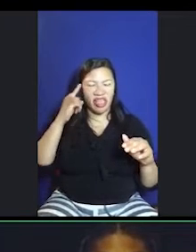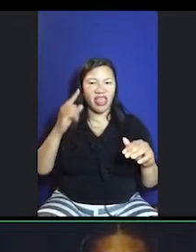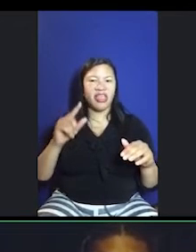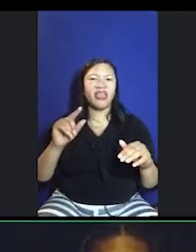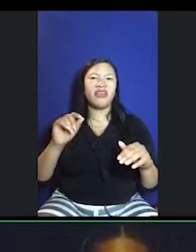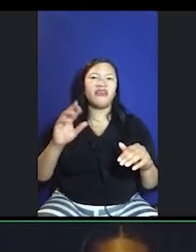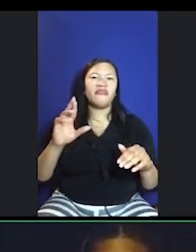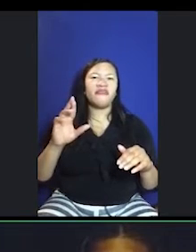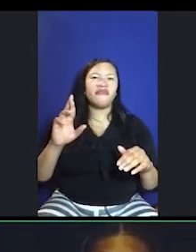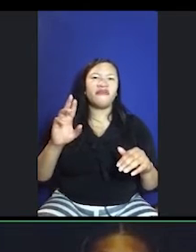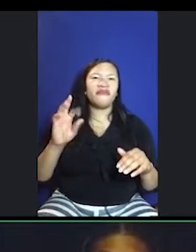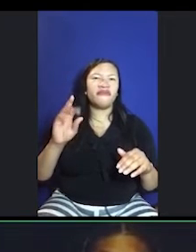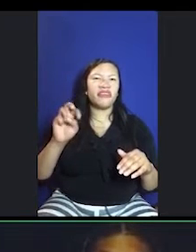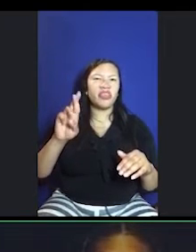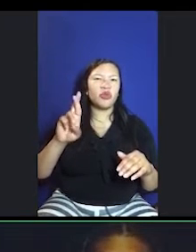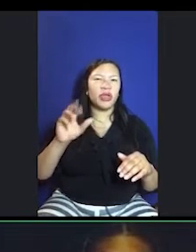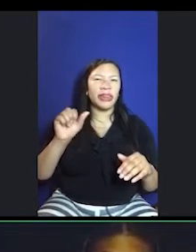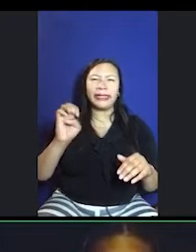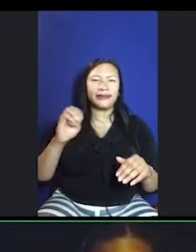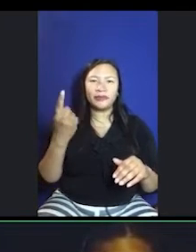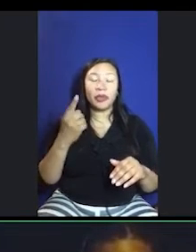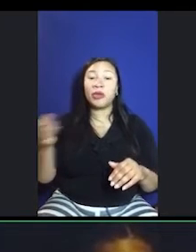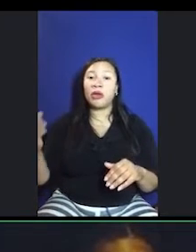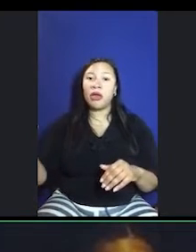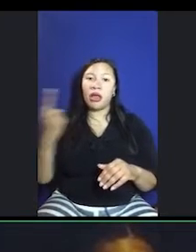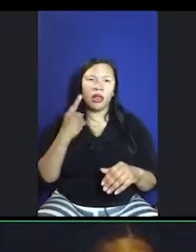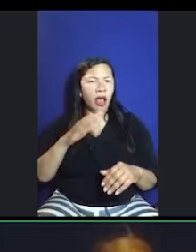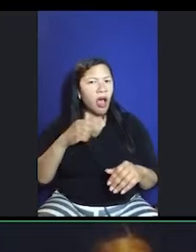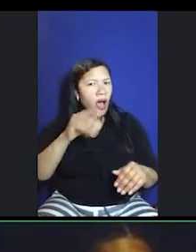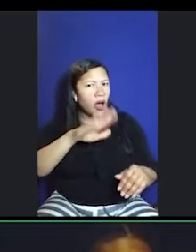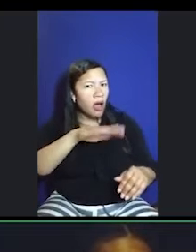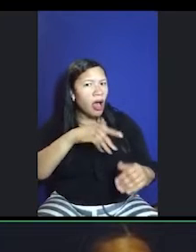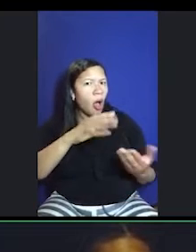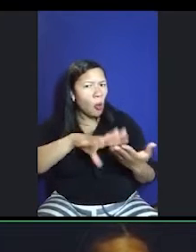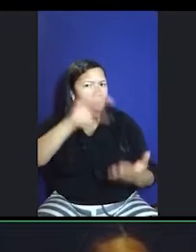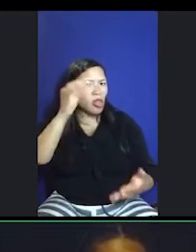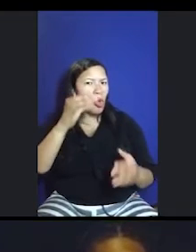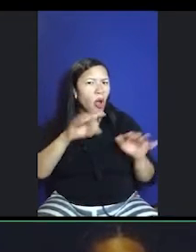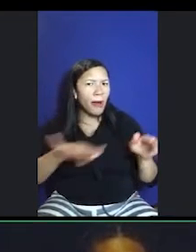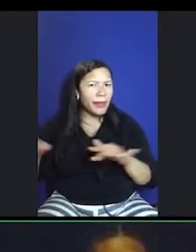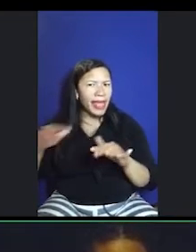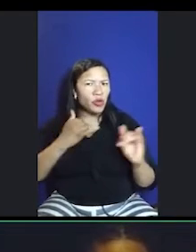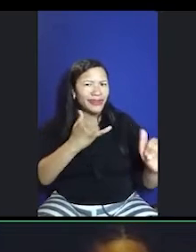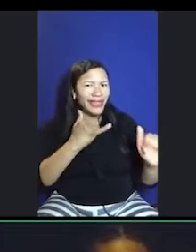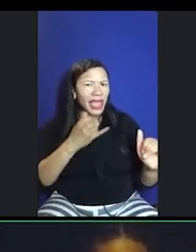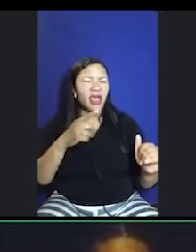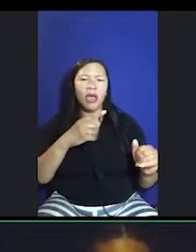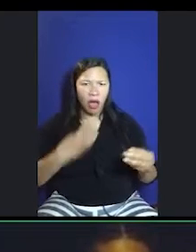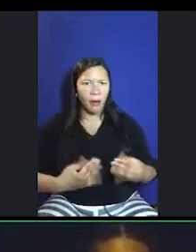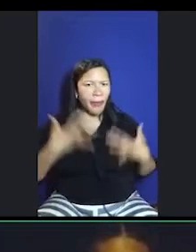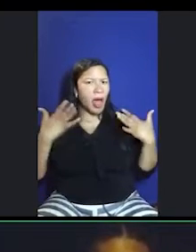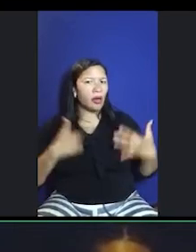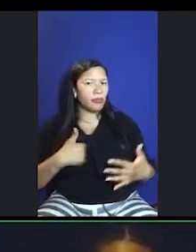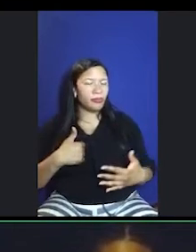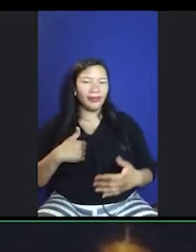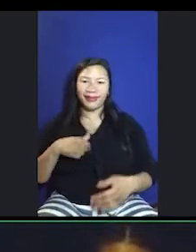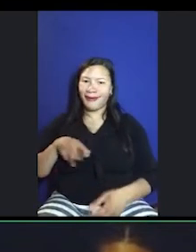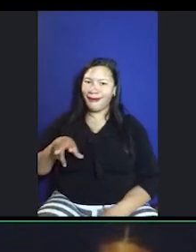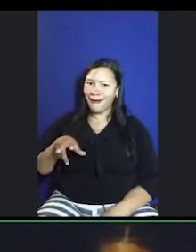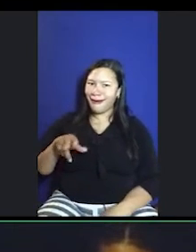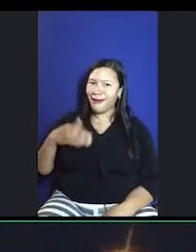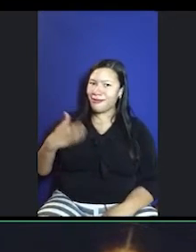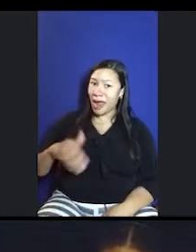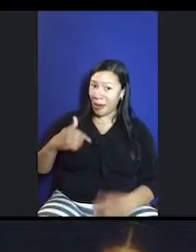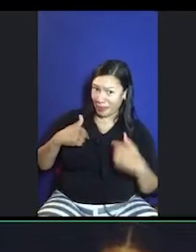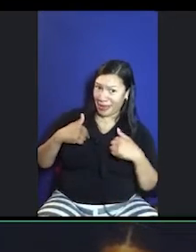the church at the time. Anyway, she came up to me and said she wanted to learn to play the piano too, and that I like inspired her in a way. And I was like, wow, me?